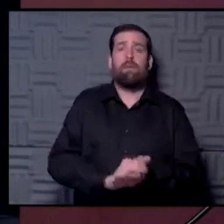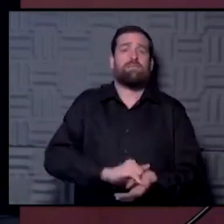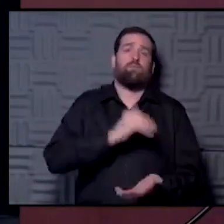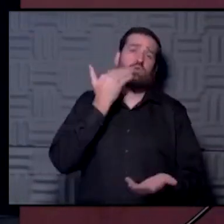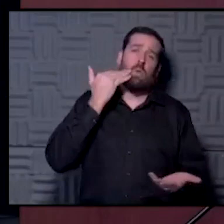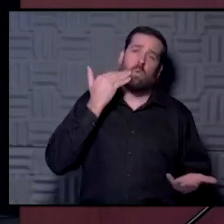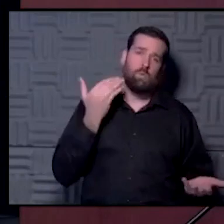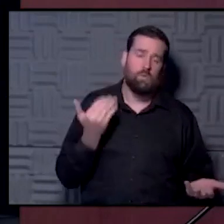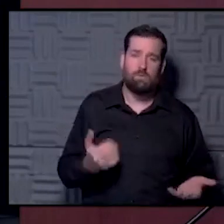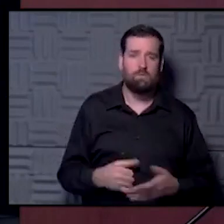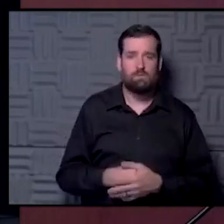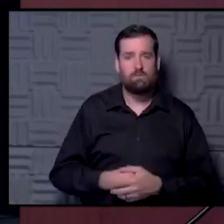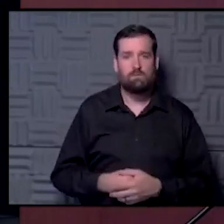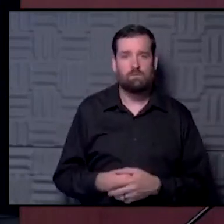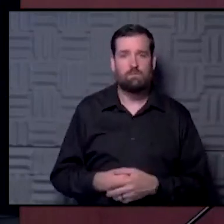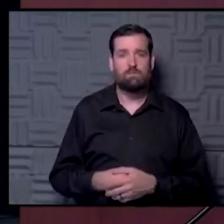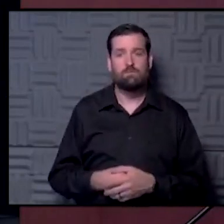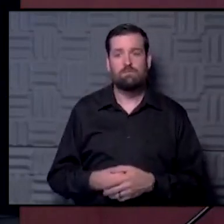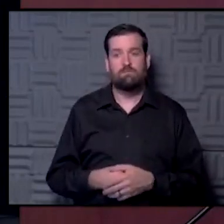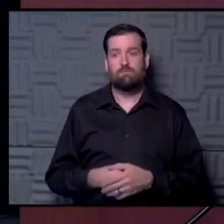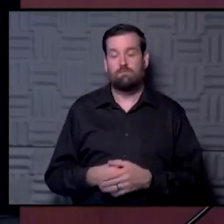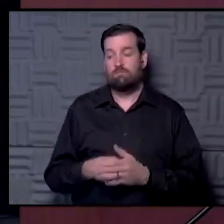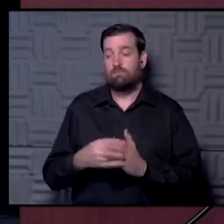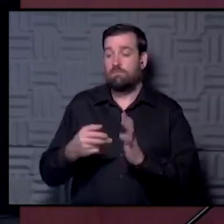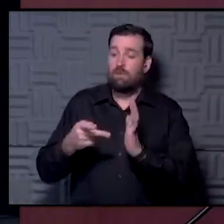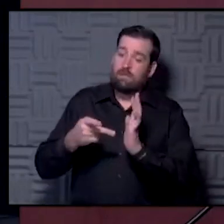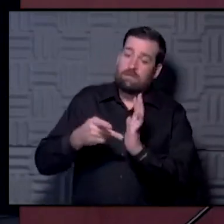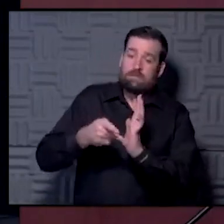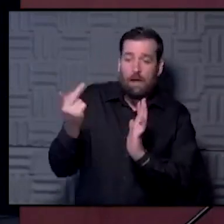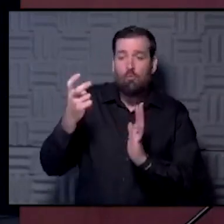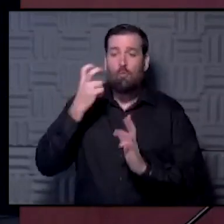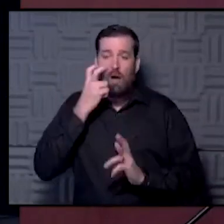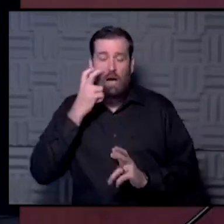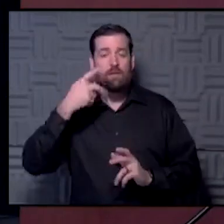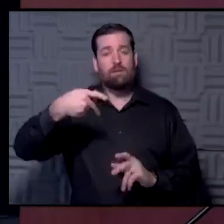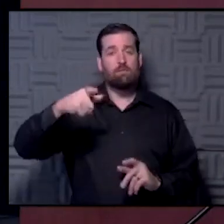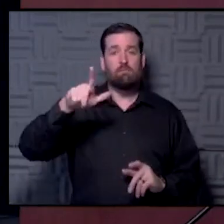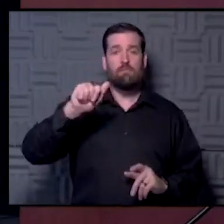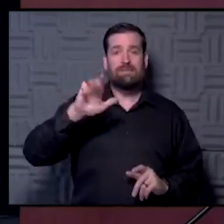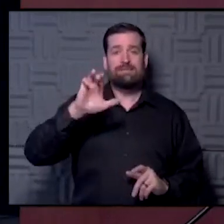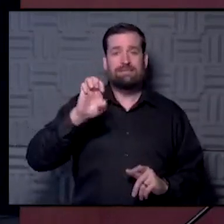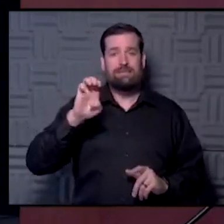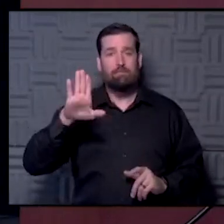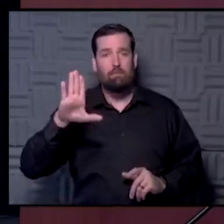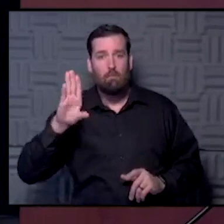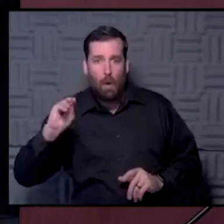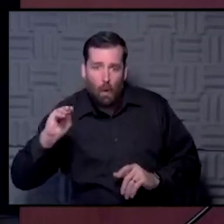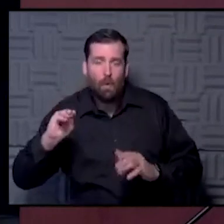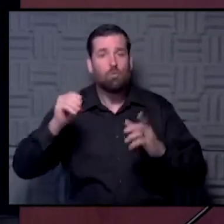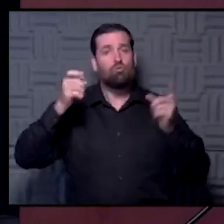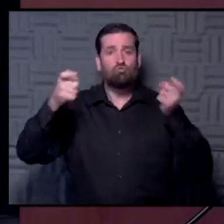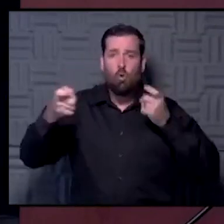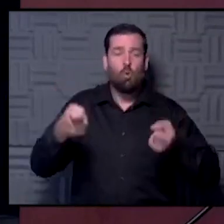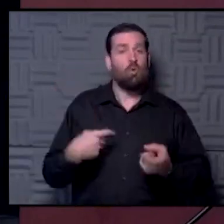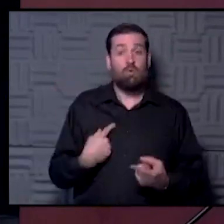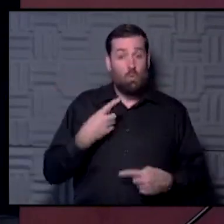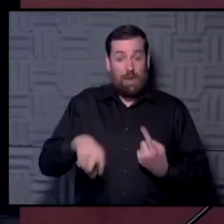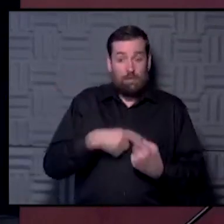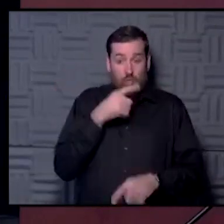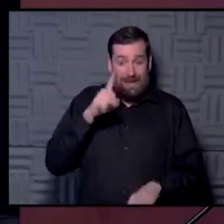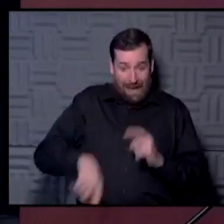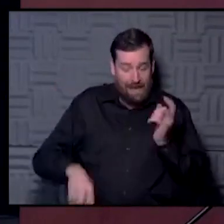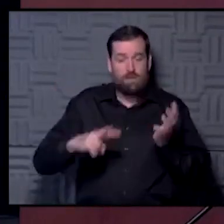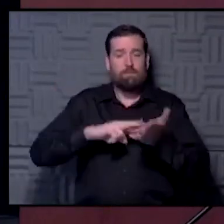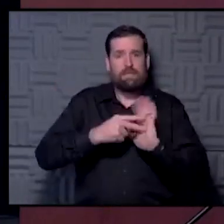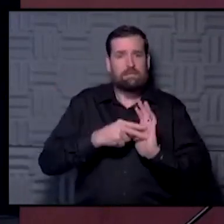the absence of double-blinded, placebo-controlled, truly rigorous studies when we cannot do them doesn't